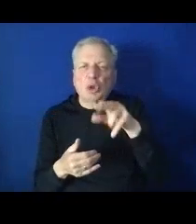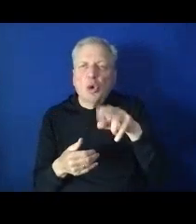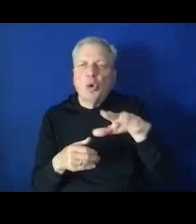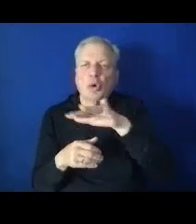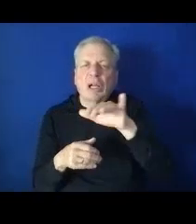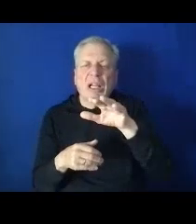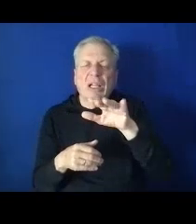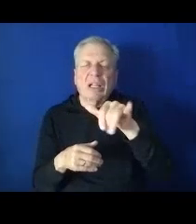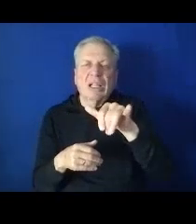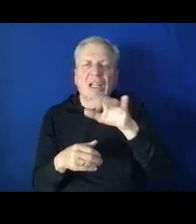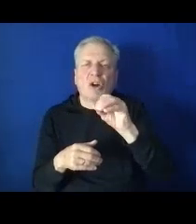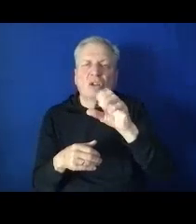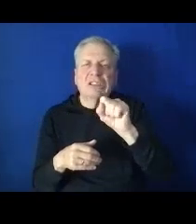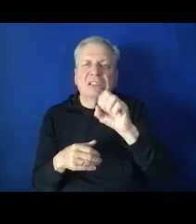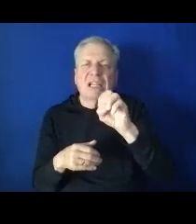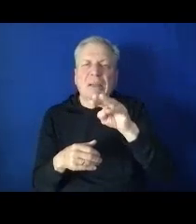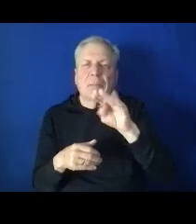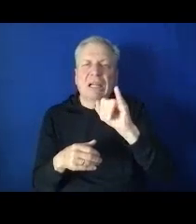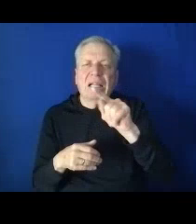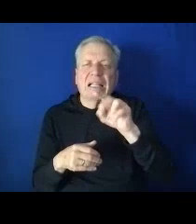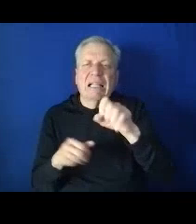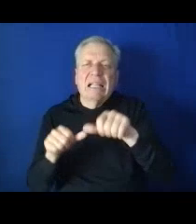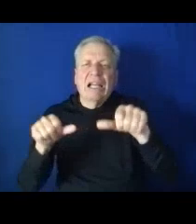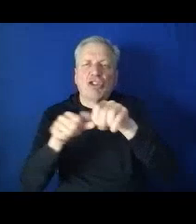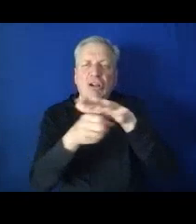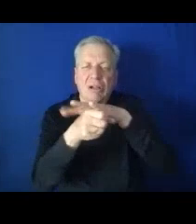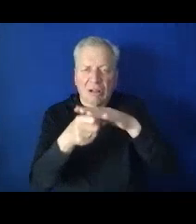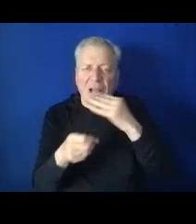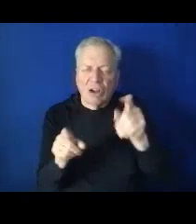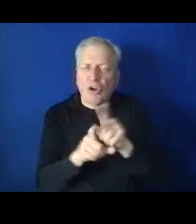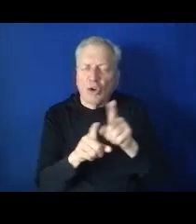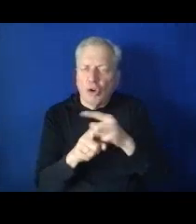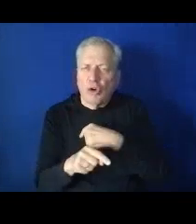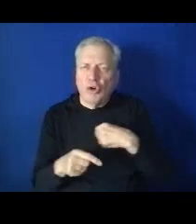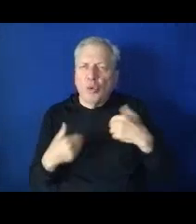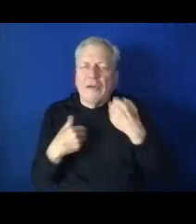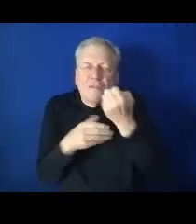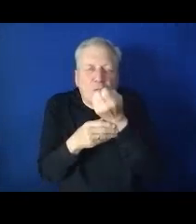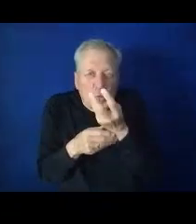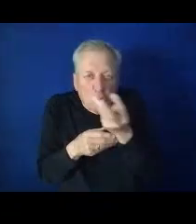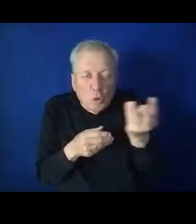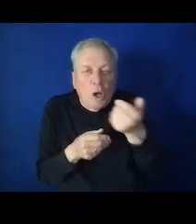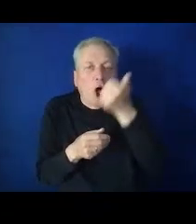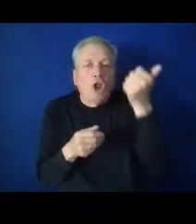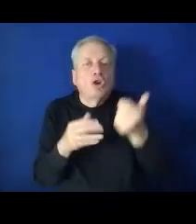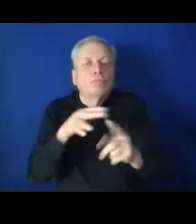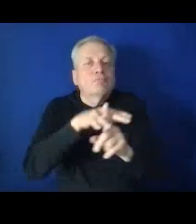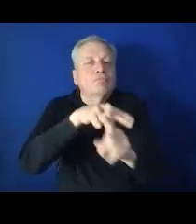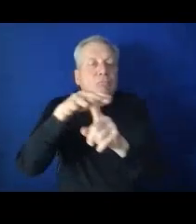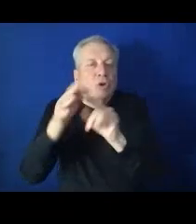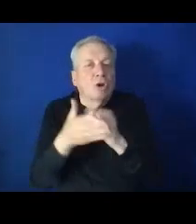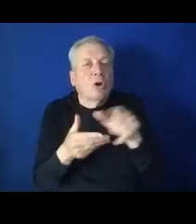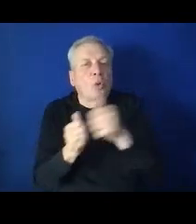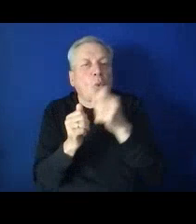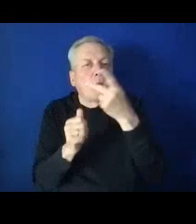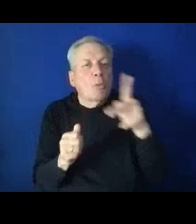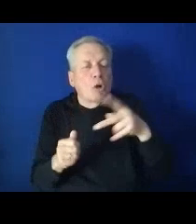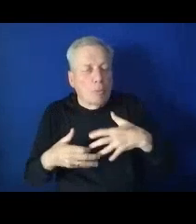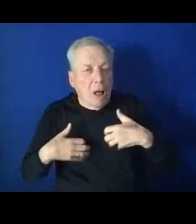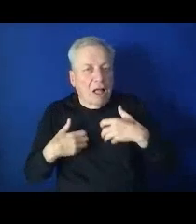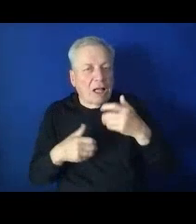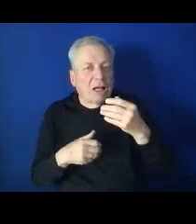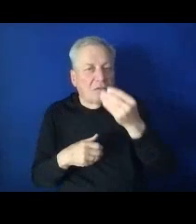that is really in all the thermal areas, but then we have a few other ones here and there, like the purple monkey flowers only